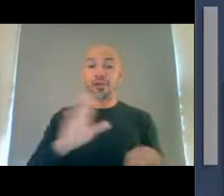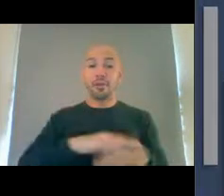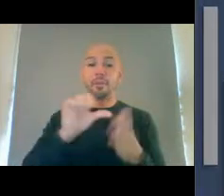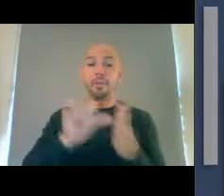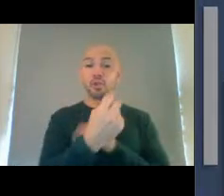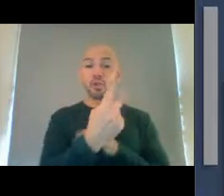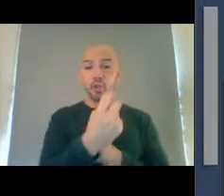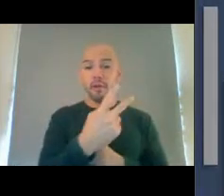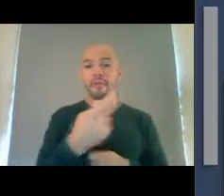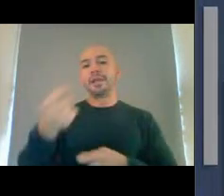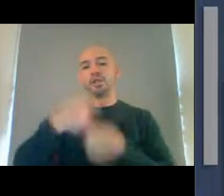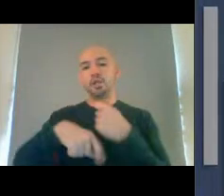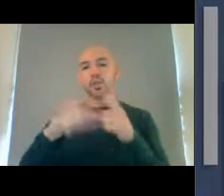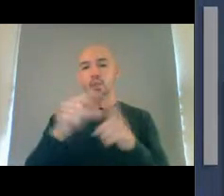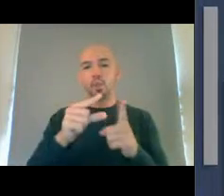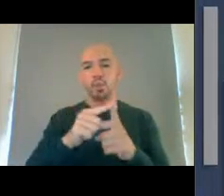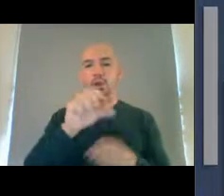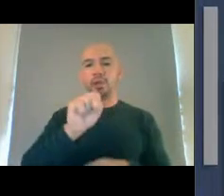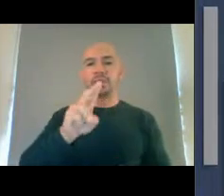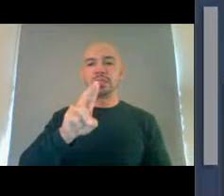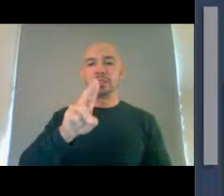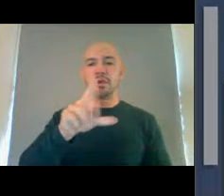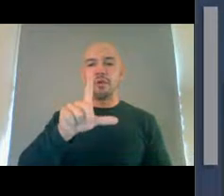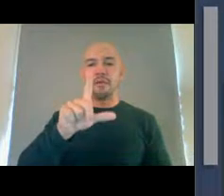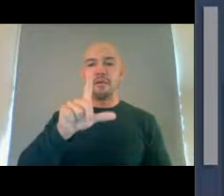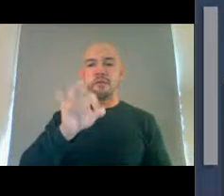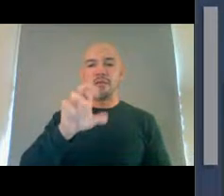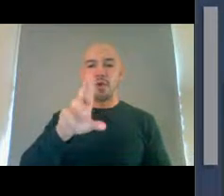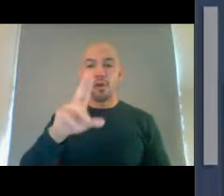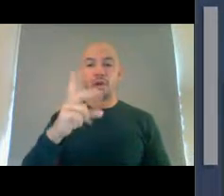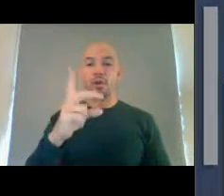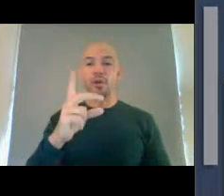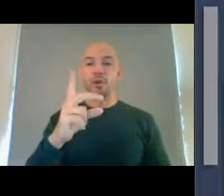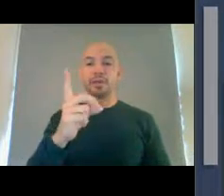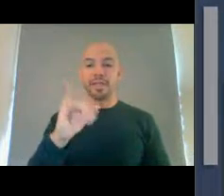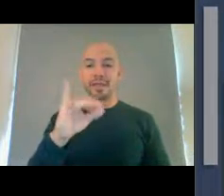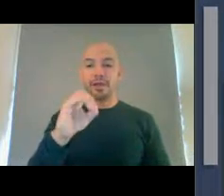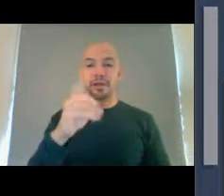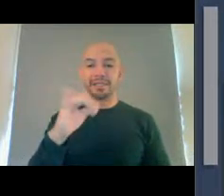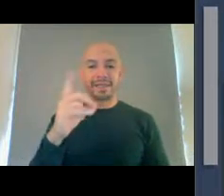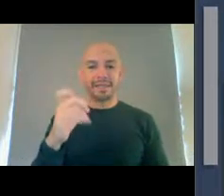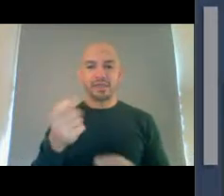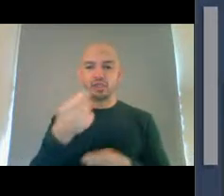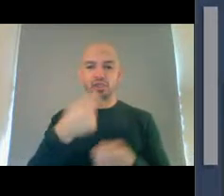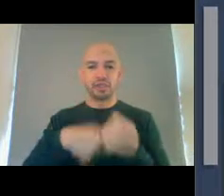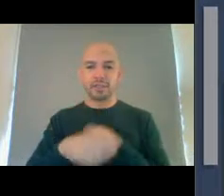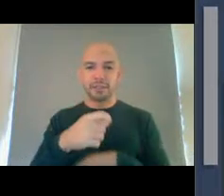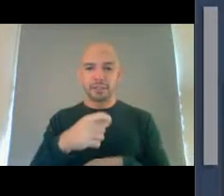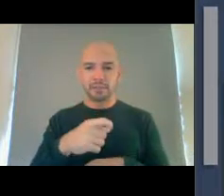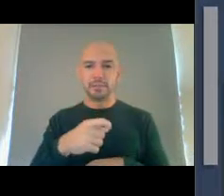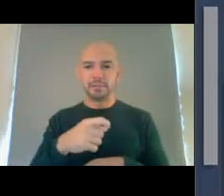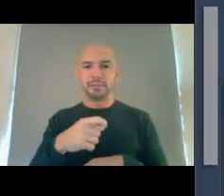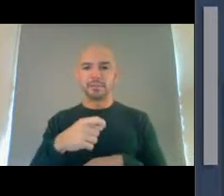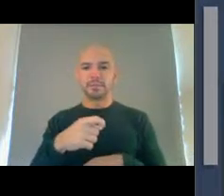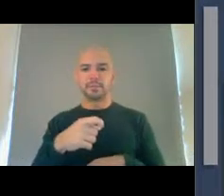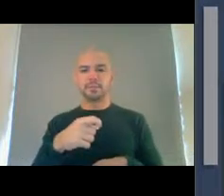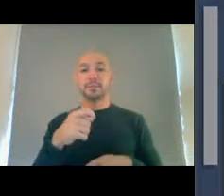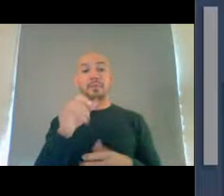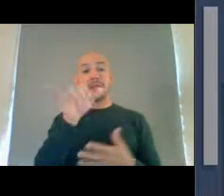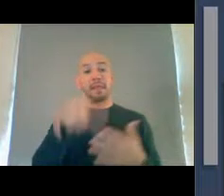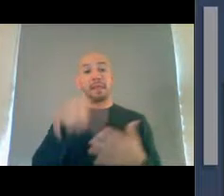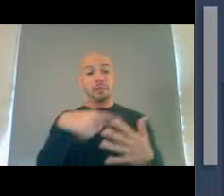oxide thank you for pointing that out commissioner and the guidelines um and so that that's those are all the